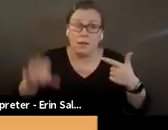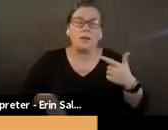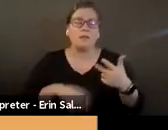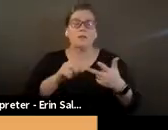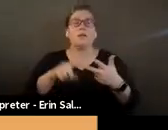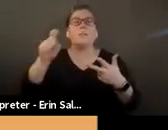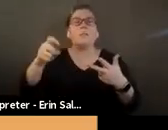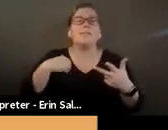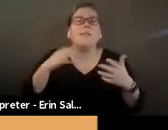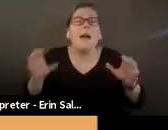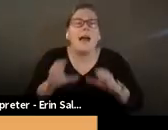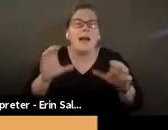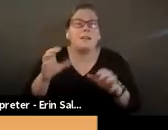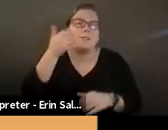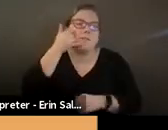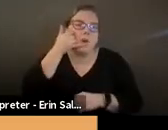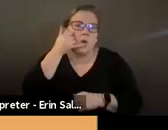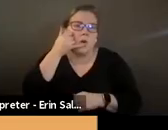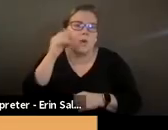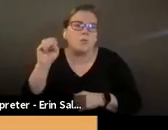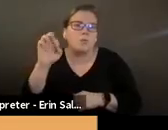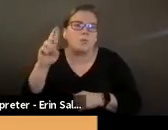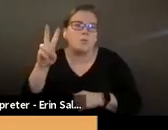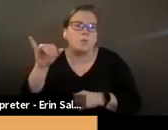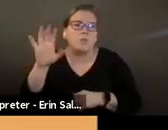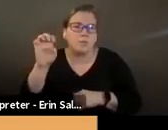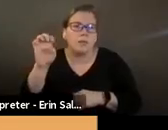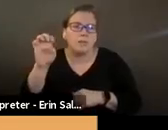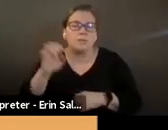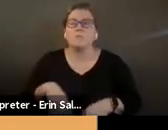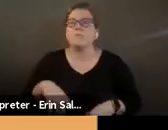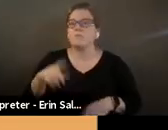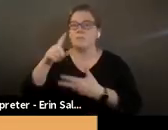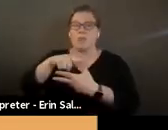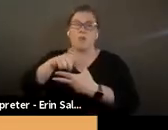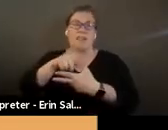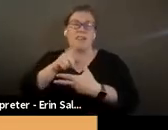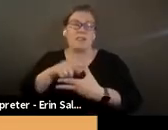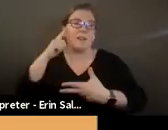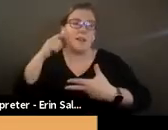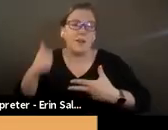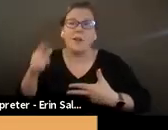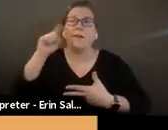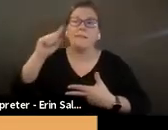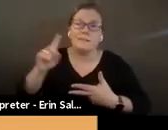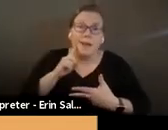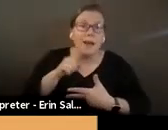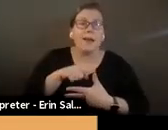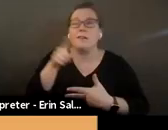if you're looking at your screen, one who would qualify would meet any of these bulleted items,